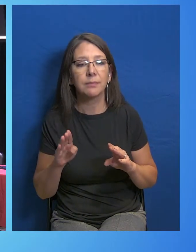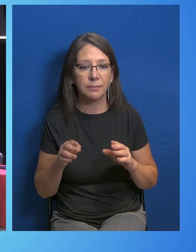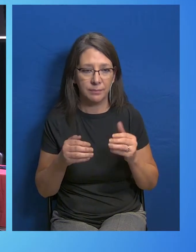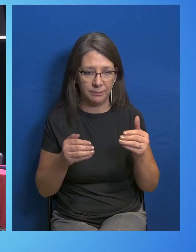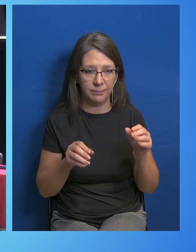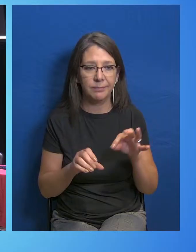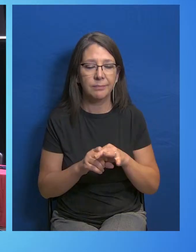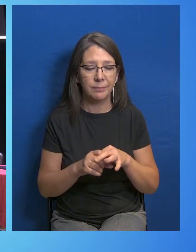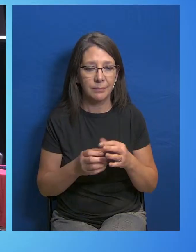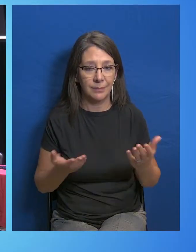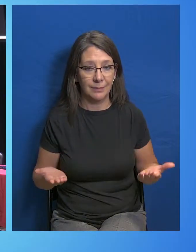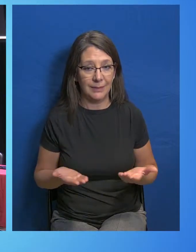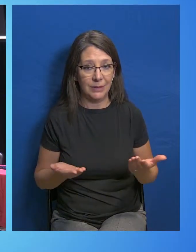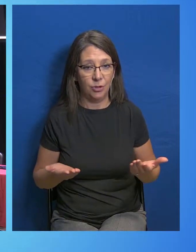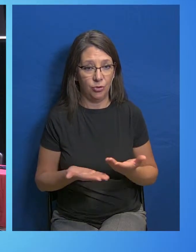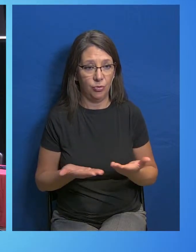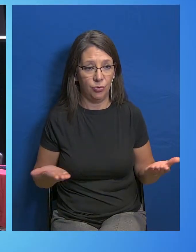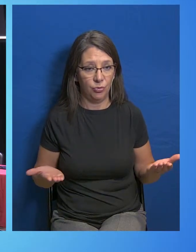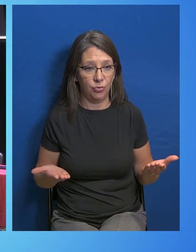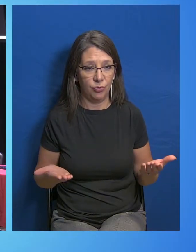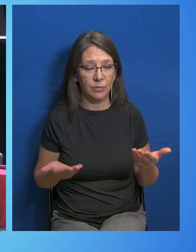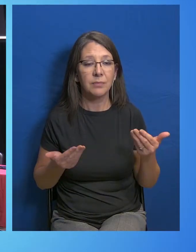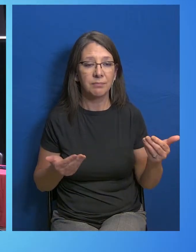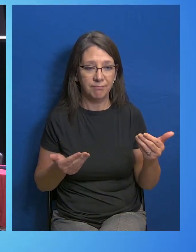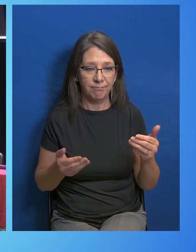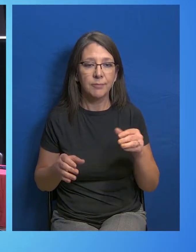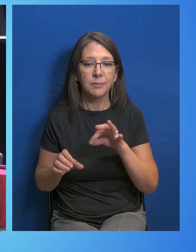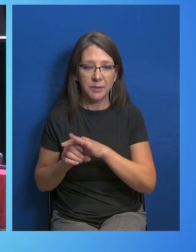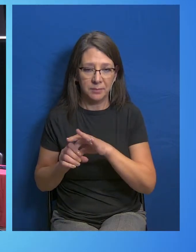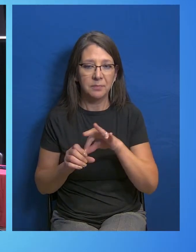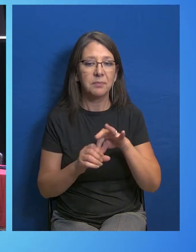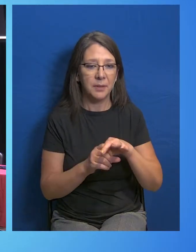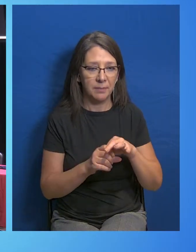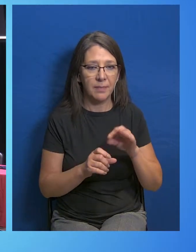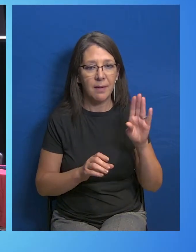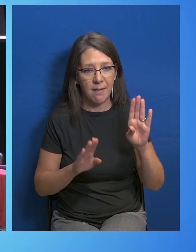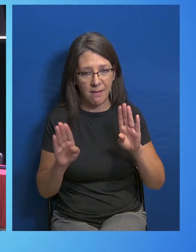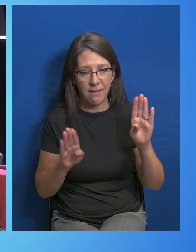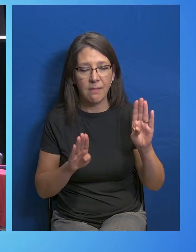Aye. Those present? Aye. Aye. Aye.